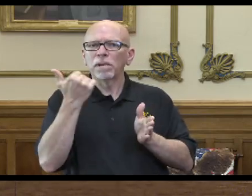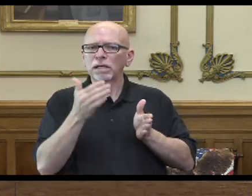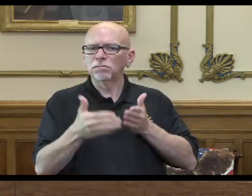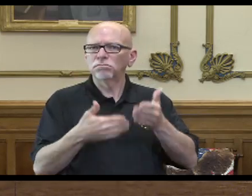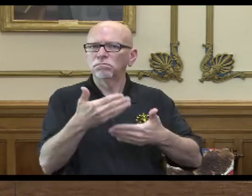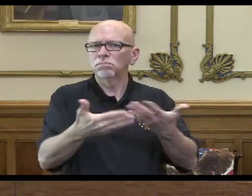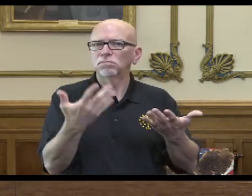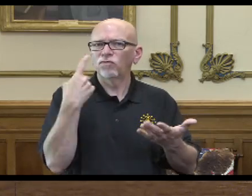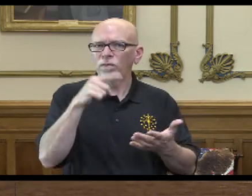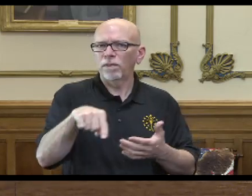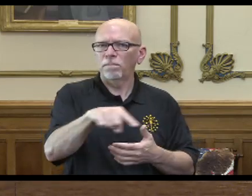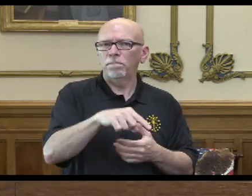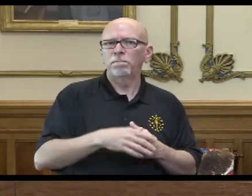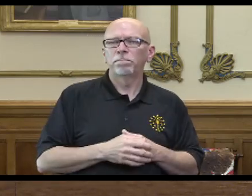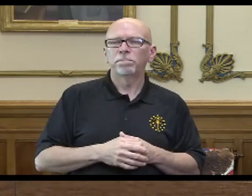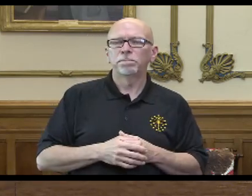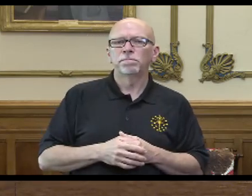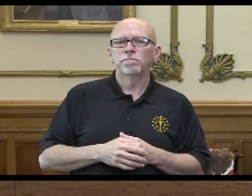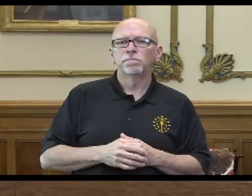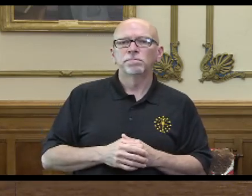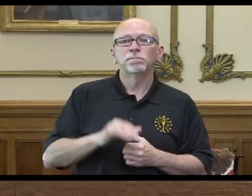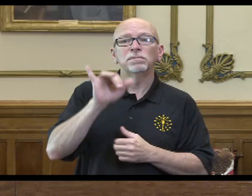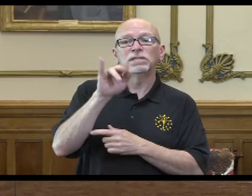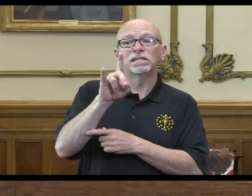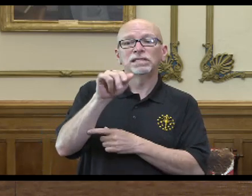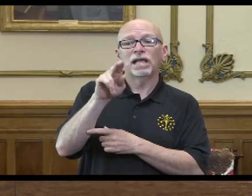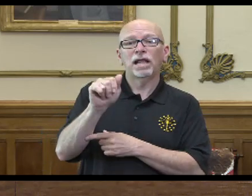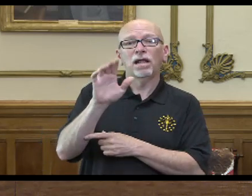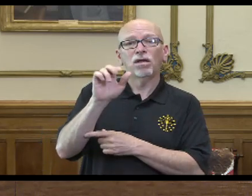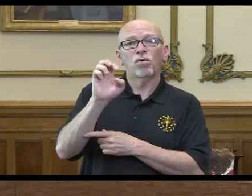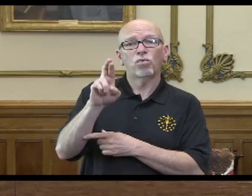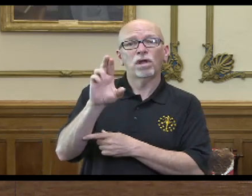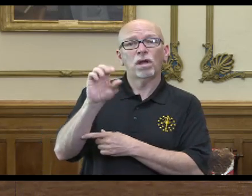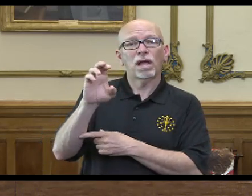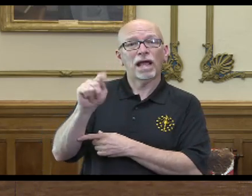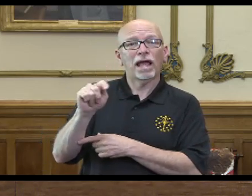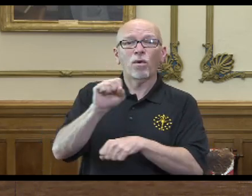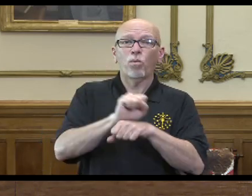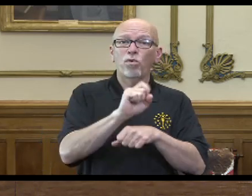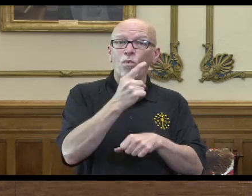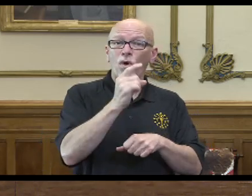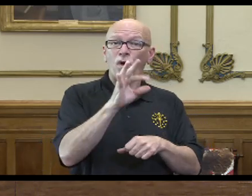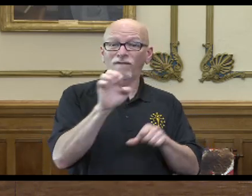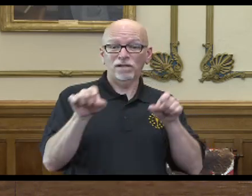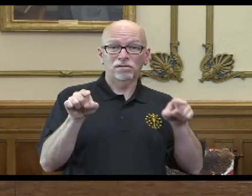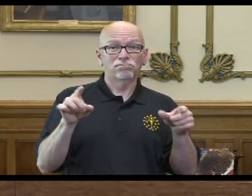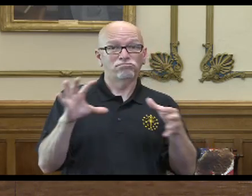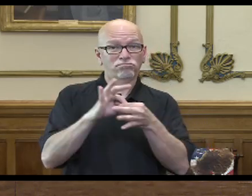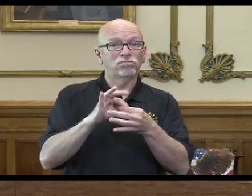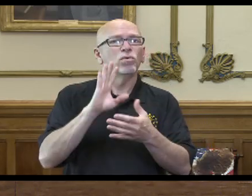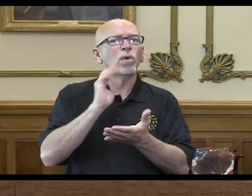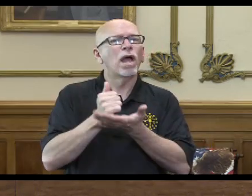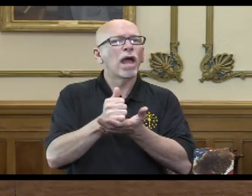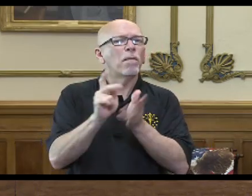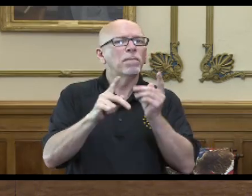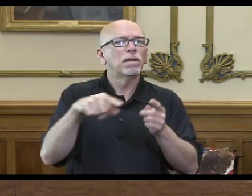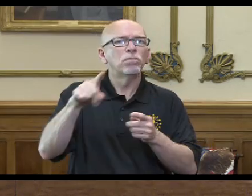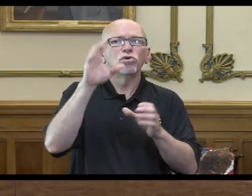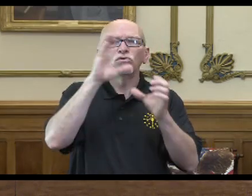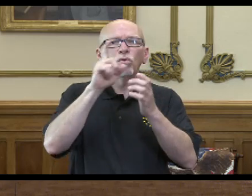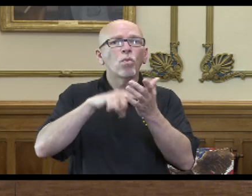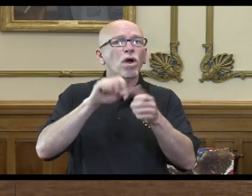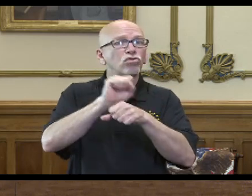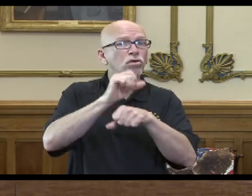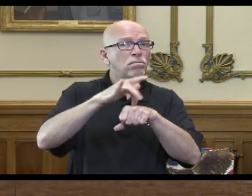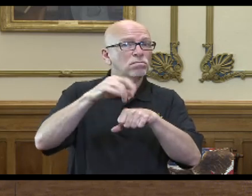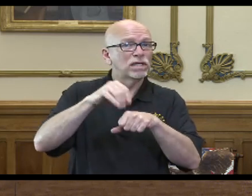forward. Indiana Career Connect and Work One offices around the state can help Hoosiers explore current job openings in